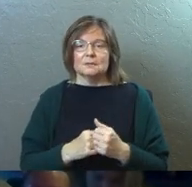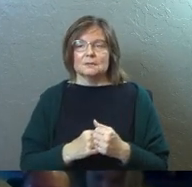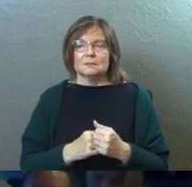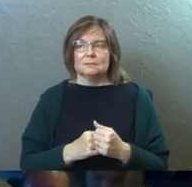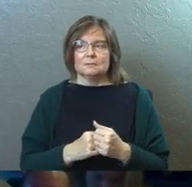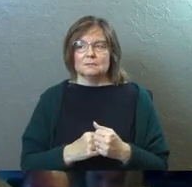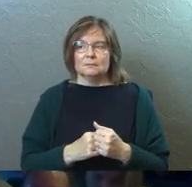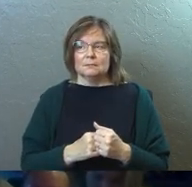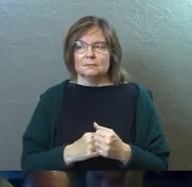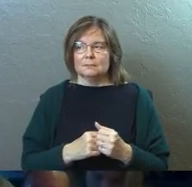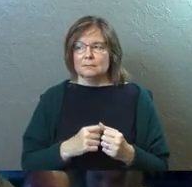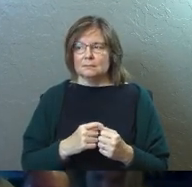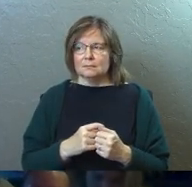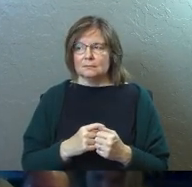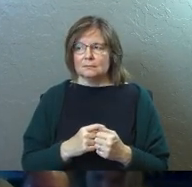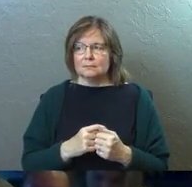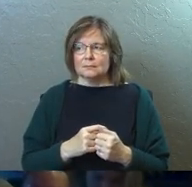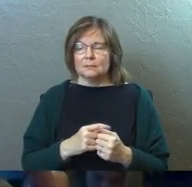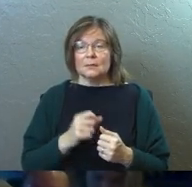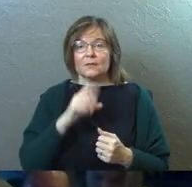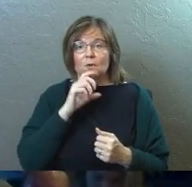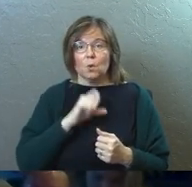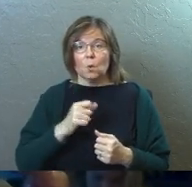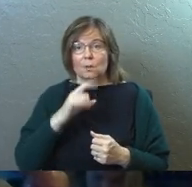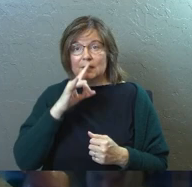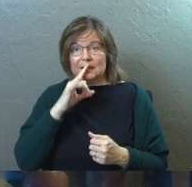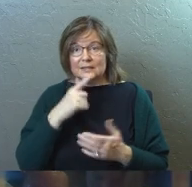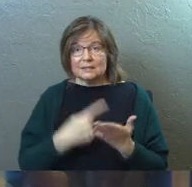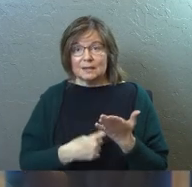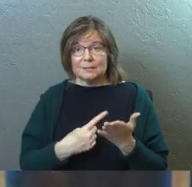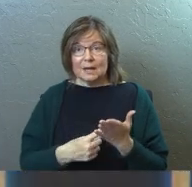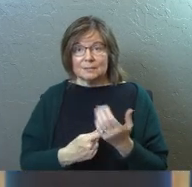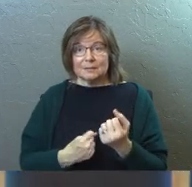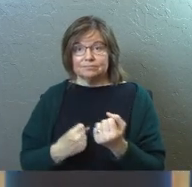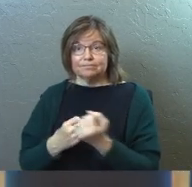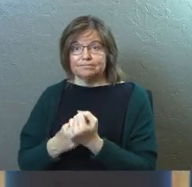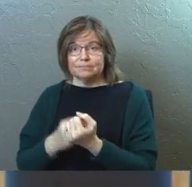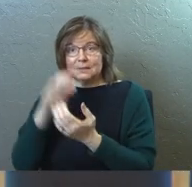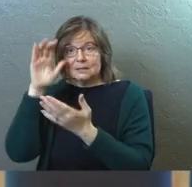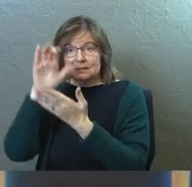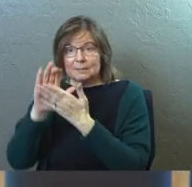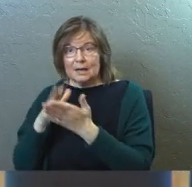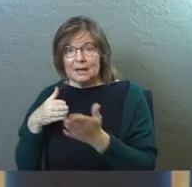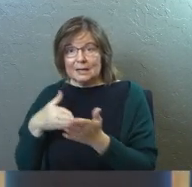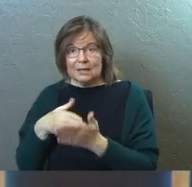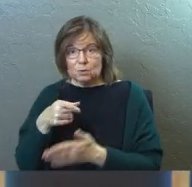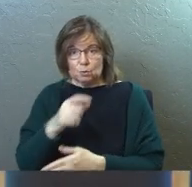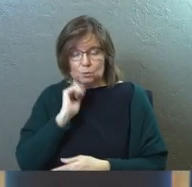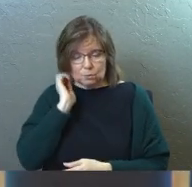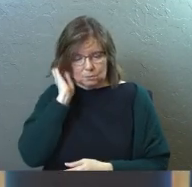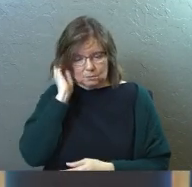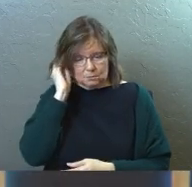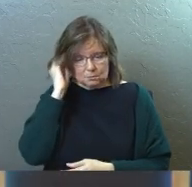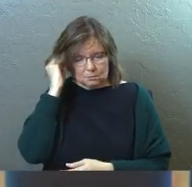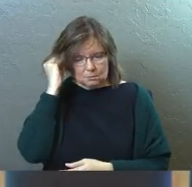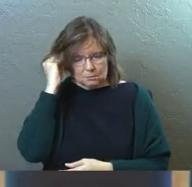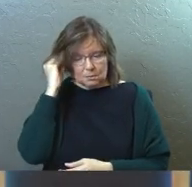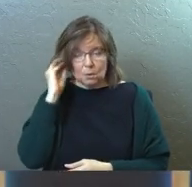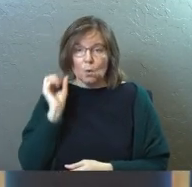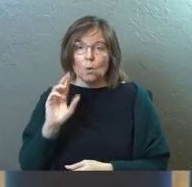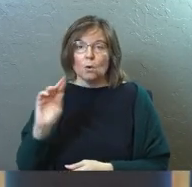spouse. And this is for the older kids. Or they sided with your ex-spouse.